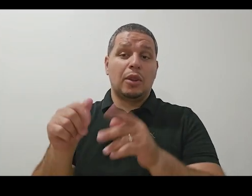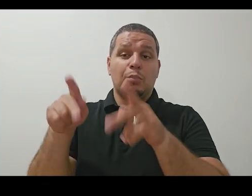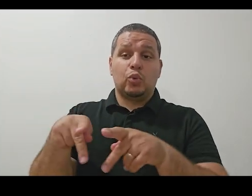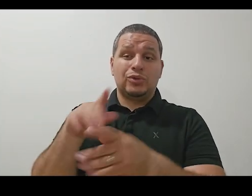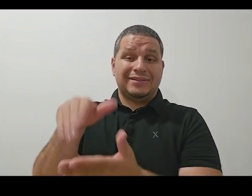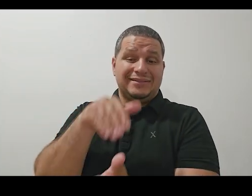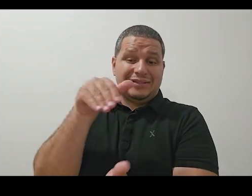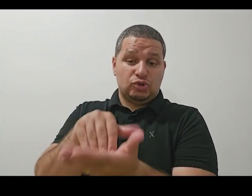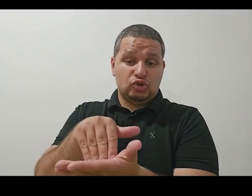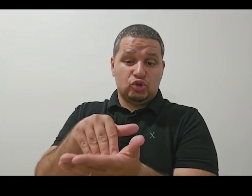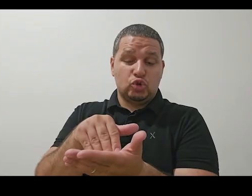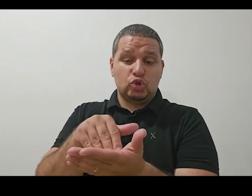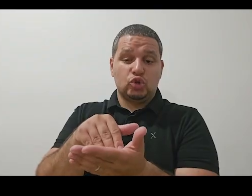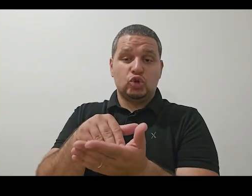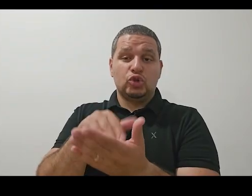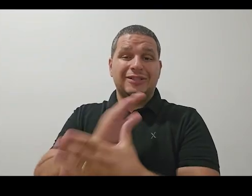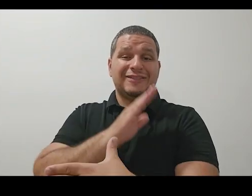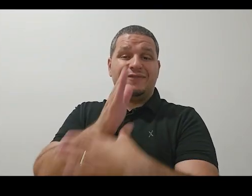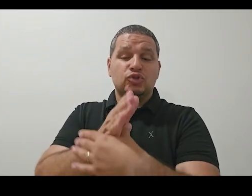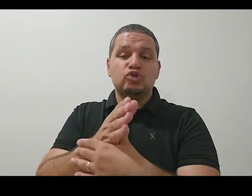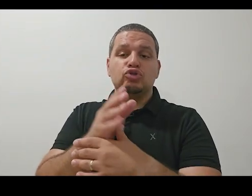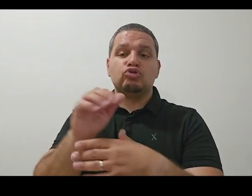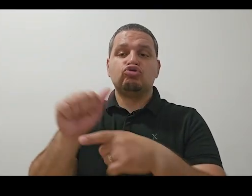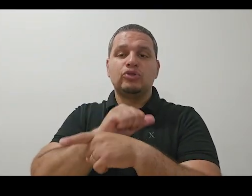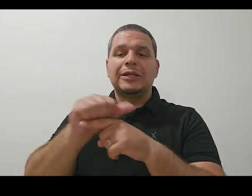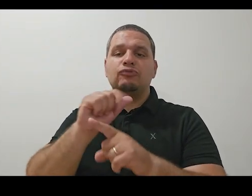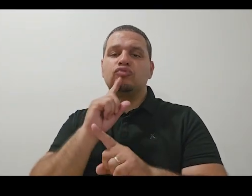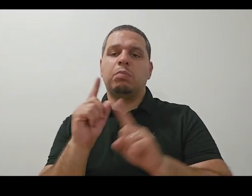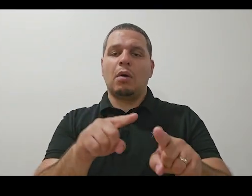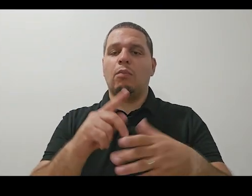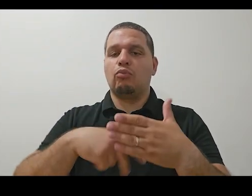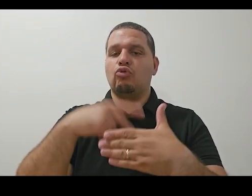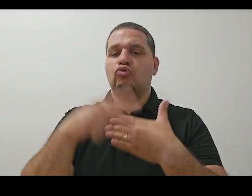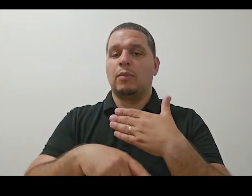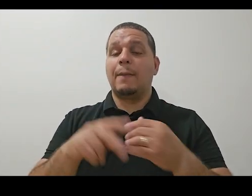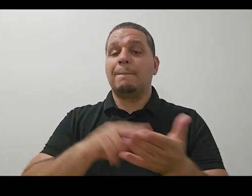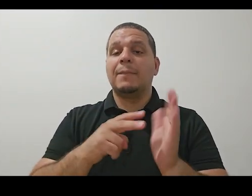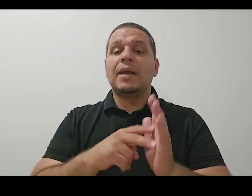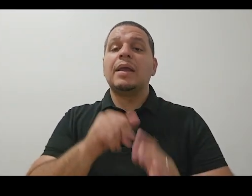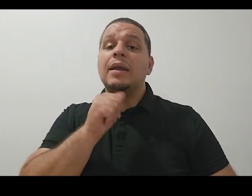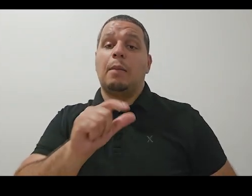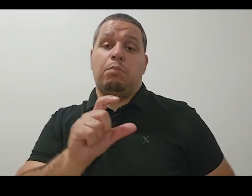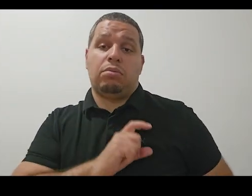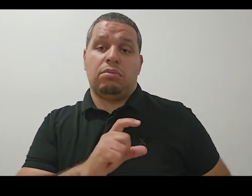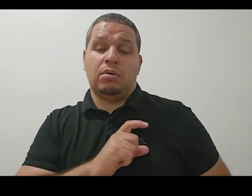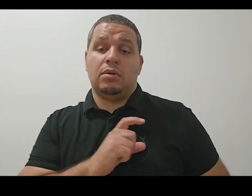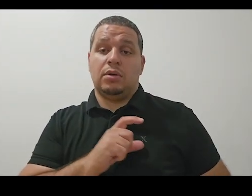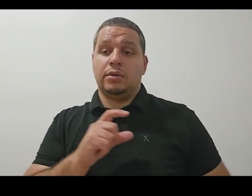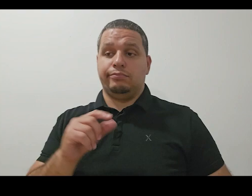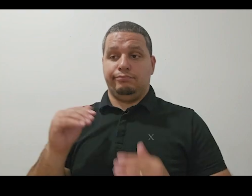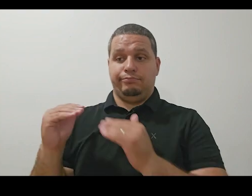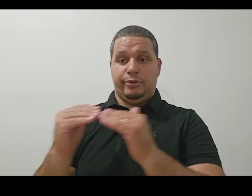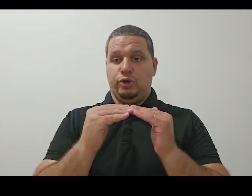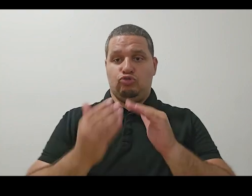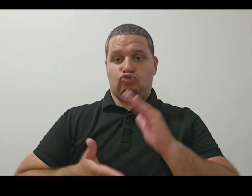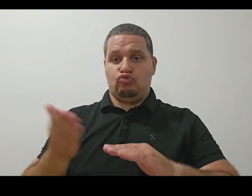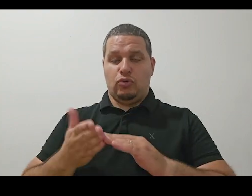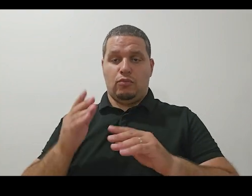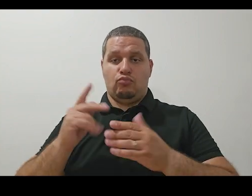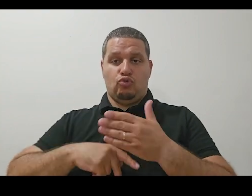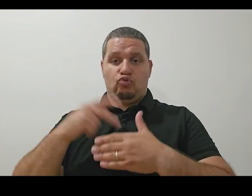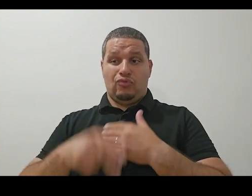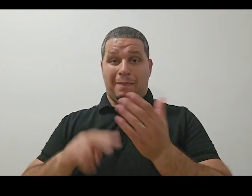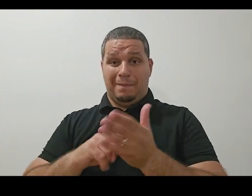Person-Centered Intervention Training Response Program. It's a non-police, peer-run crisis response program where